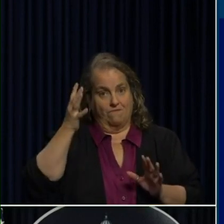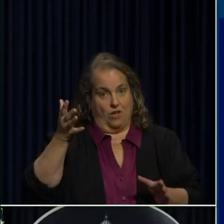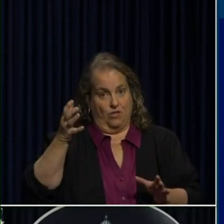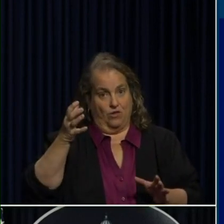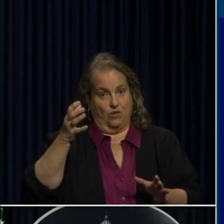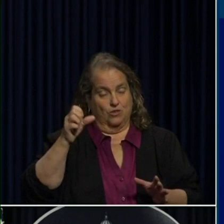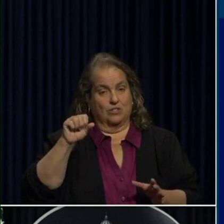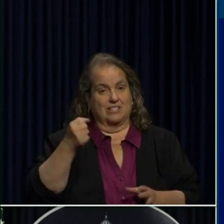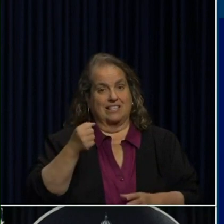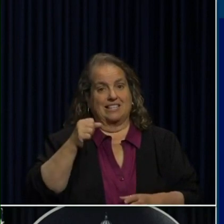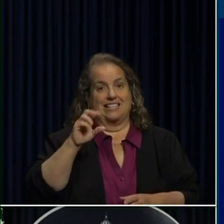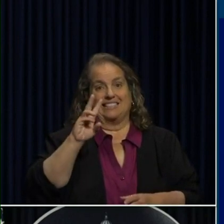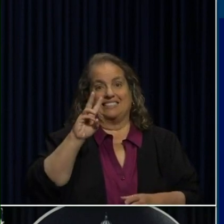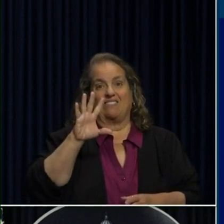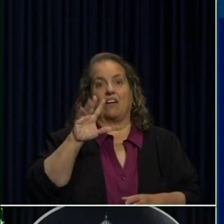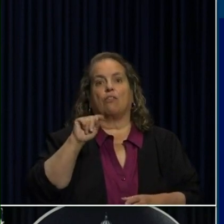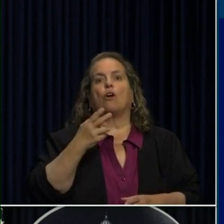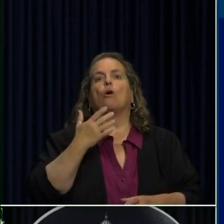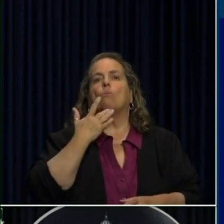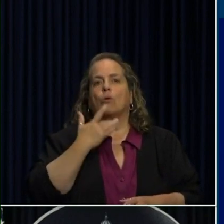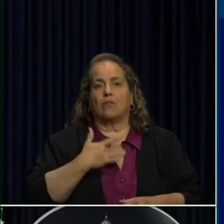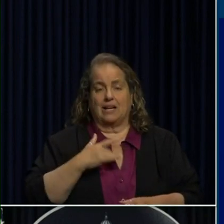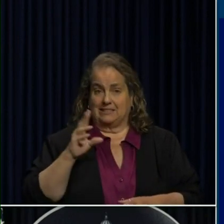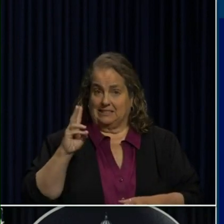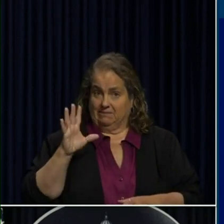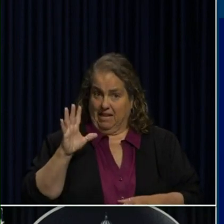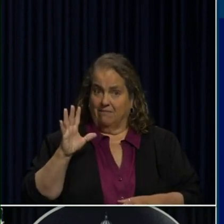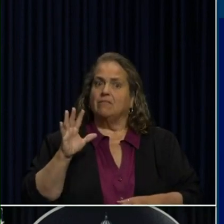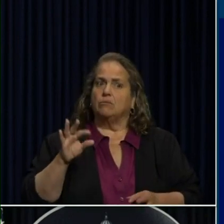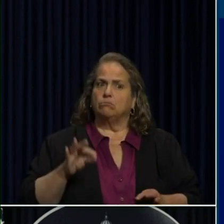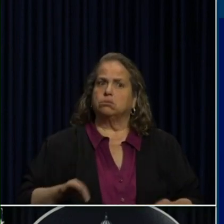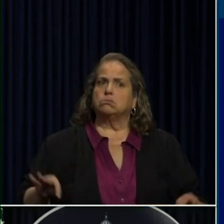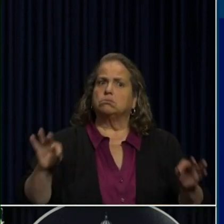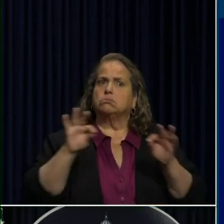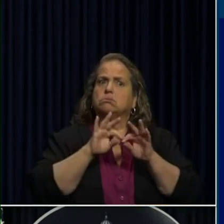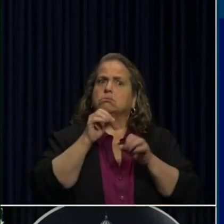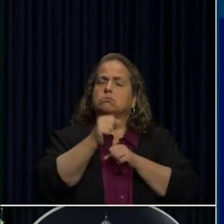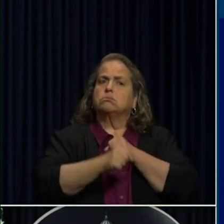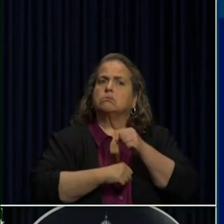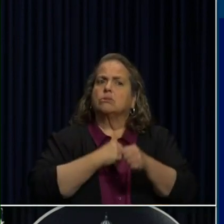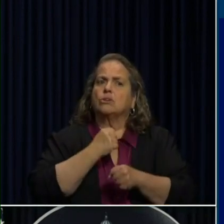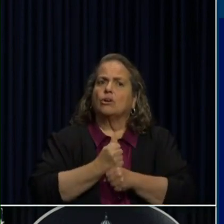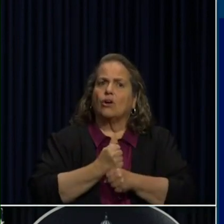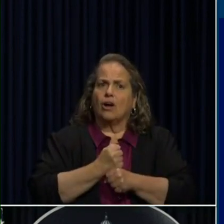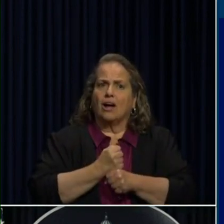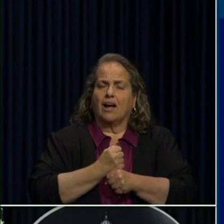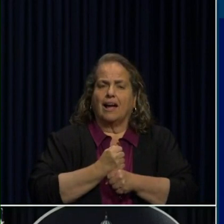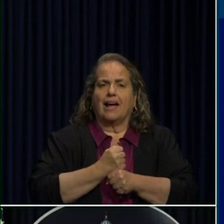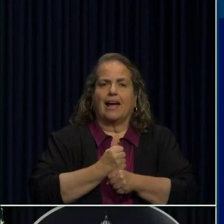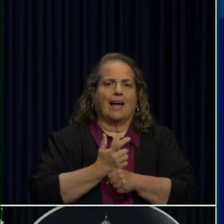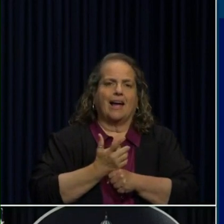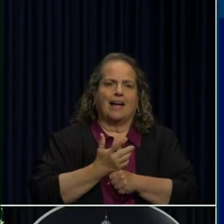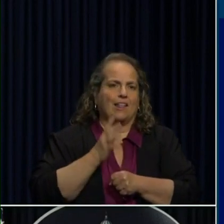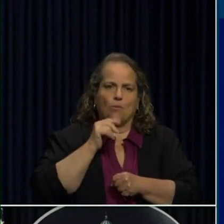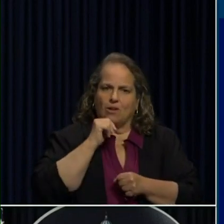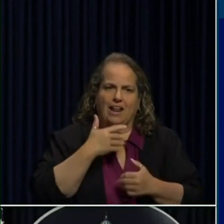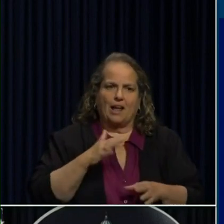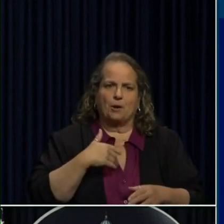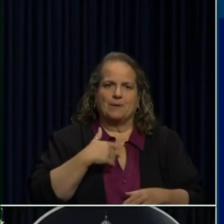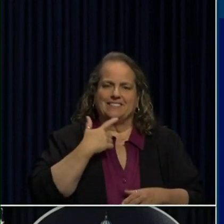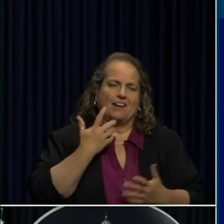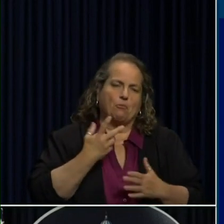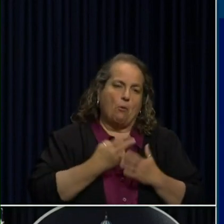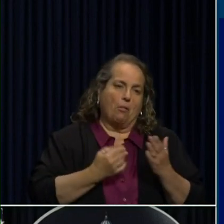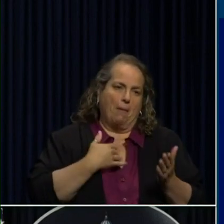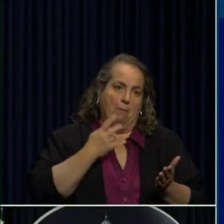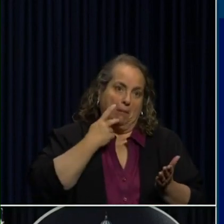birthday. 65 is an important year. I remember, well, they're not going to like me for saying this, both of my